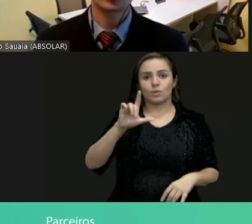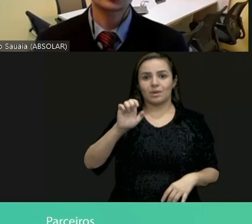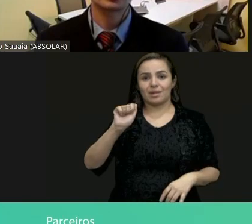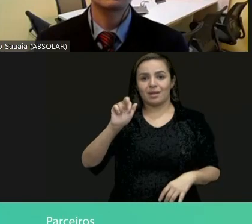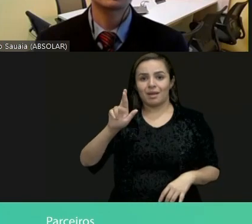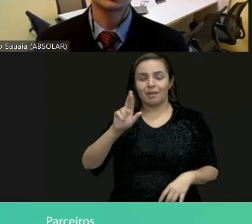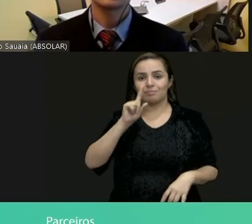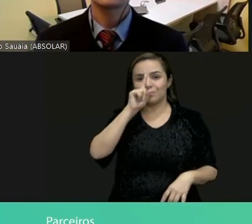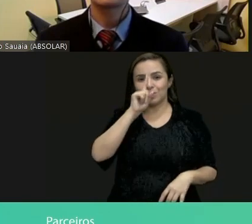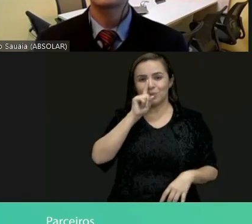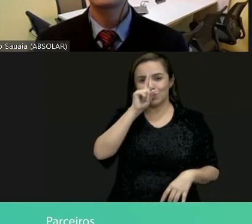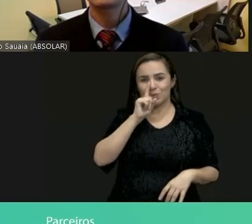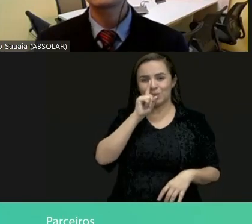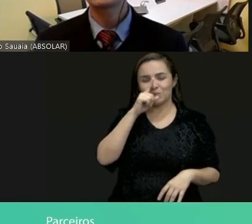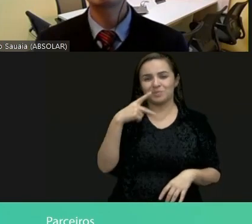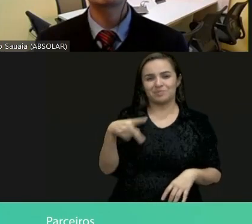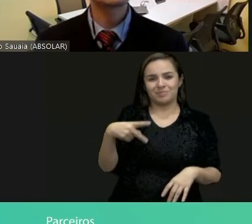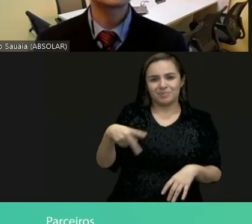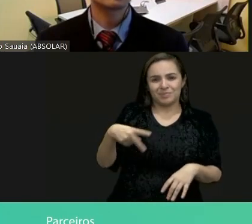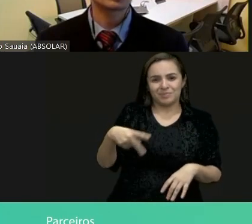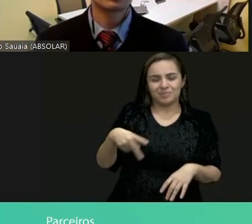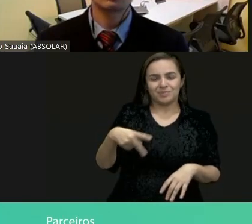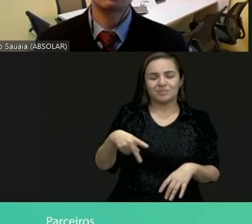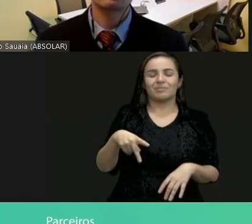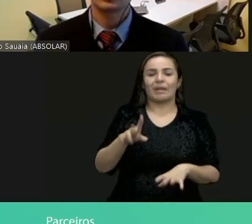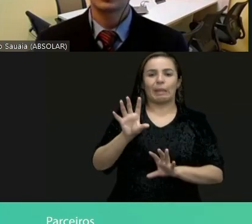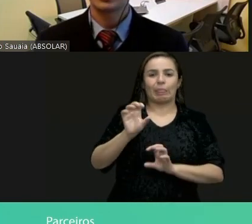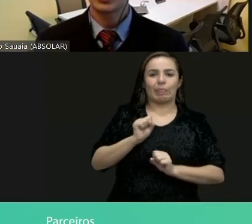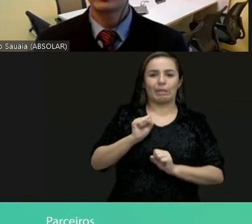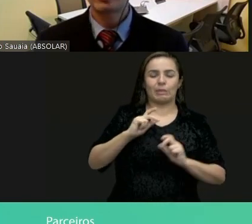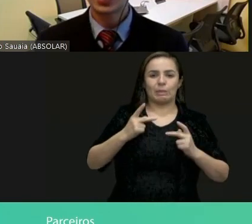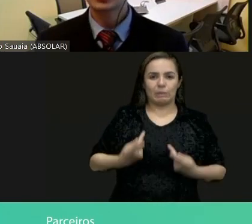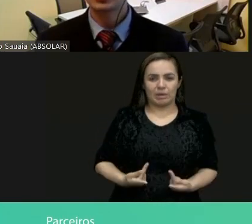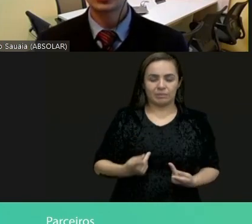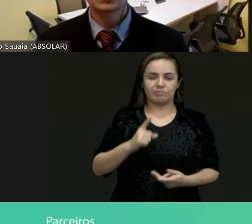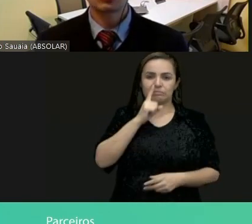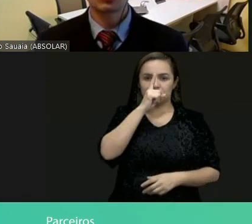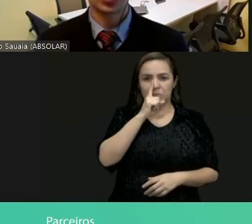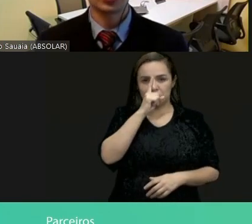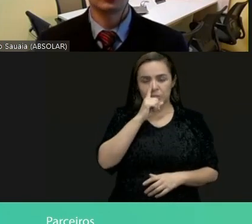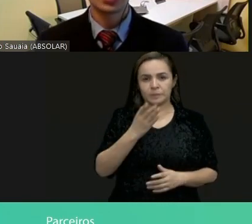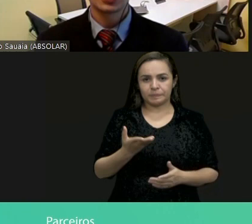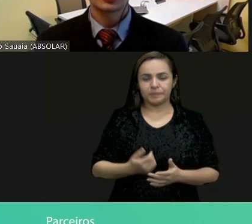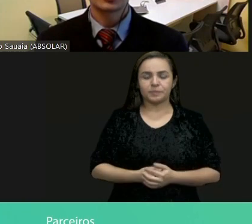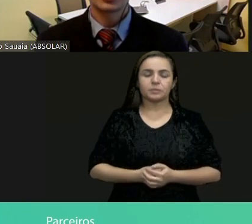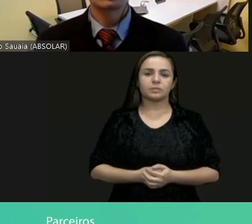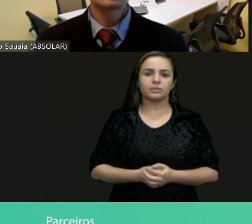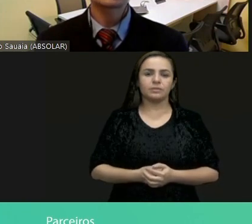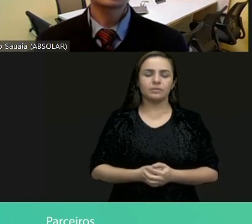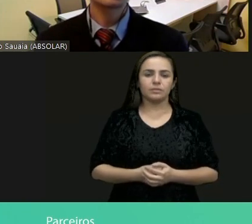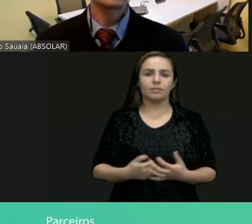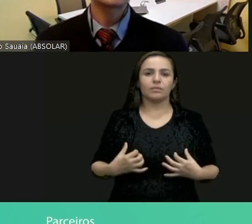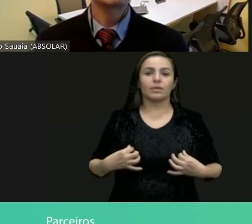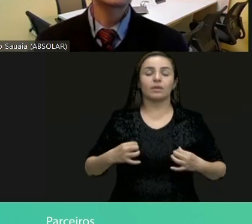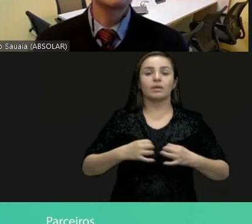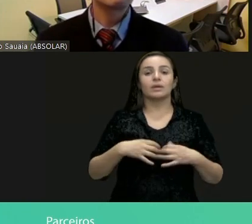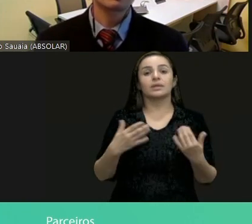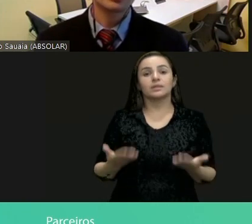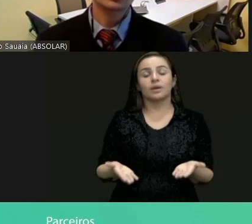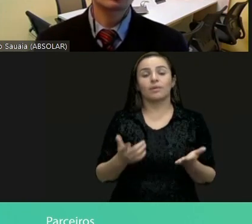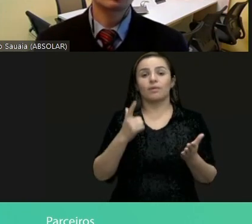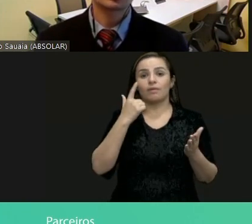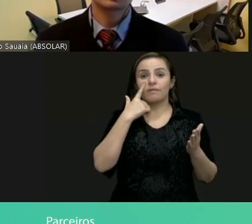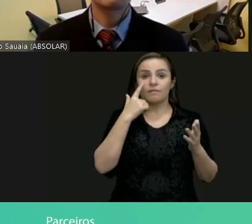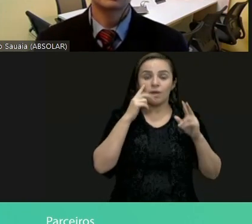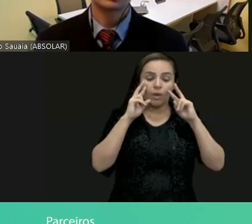there is nuclear waste, radioactive waste, that is produced as we make this hydrogen. And when we